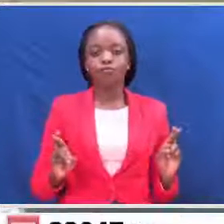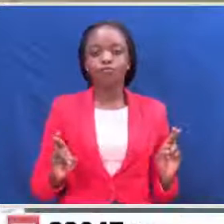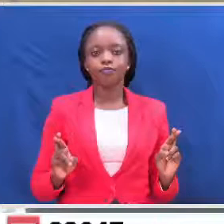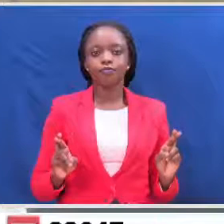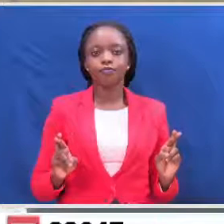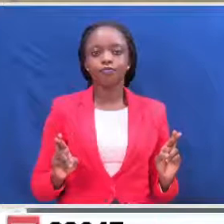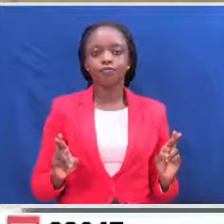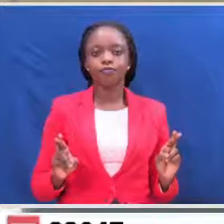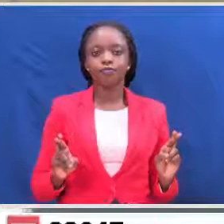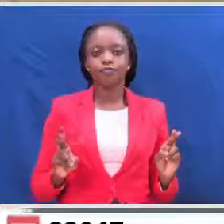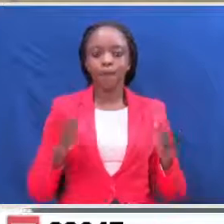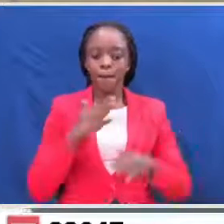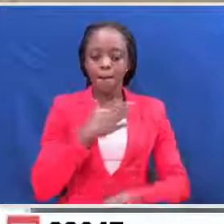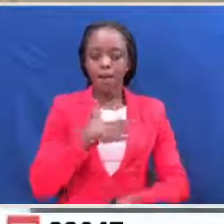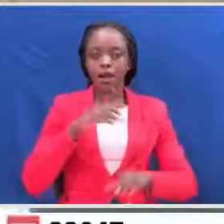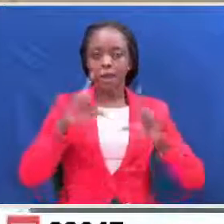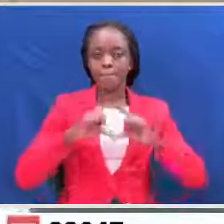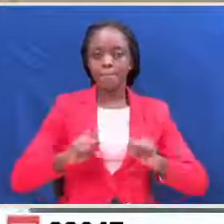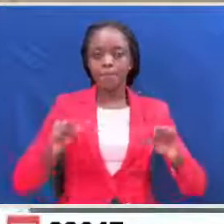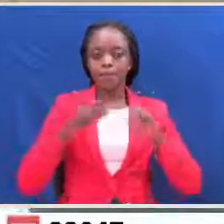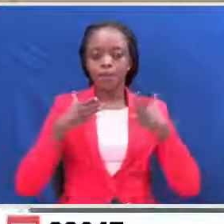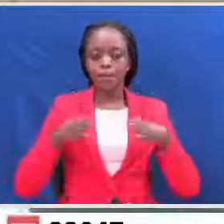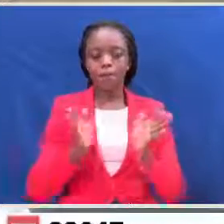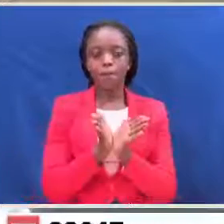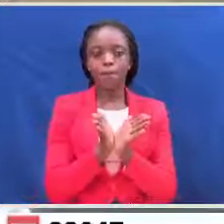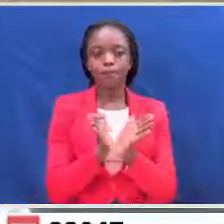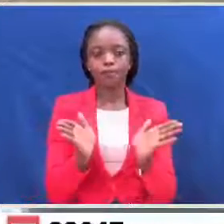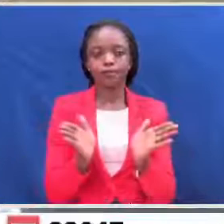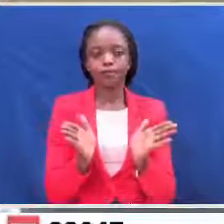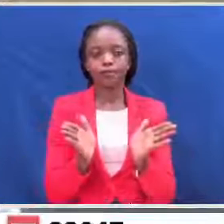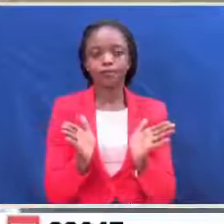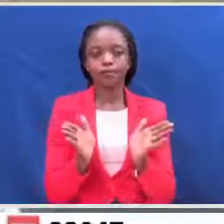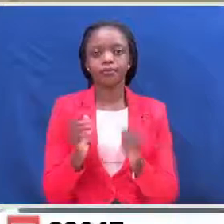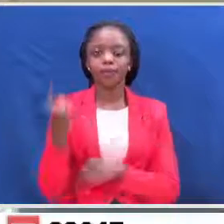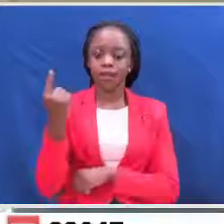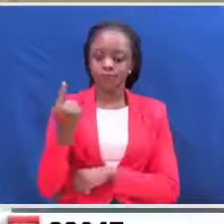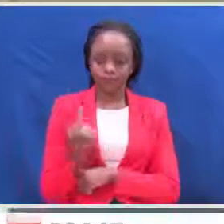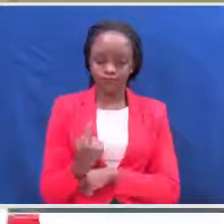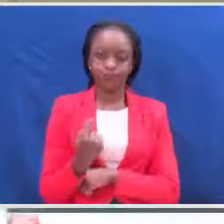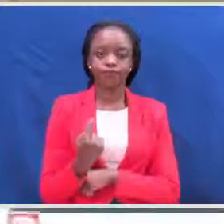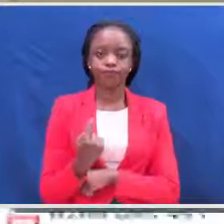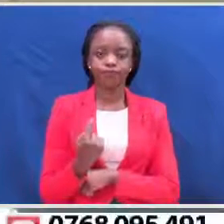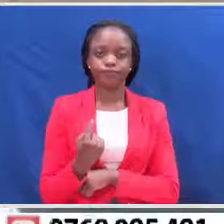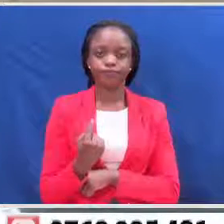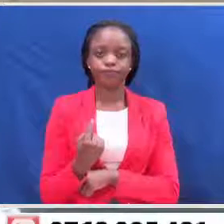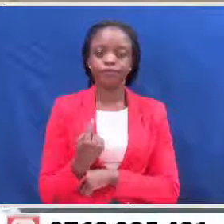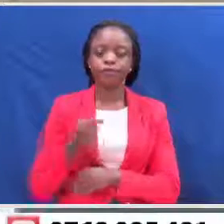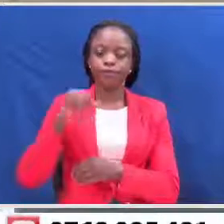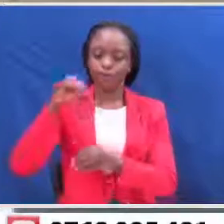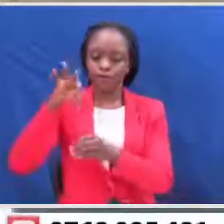Na message yangu kwa watu ya public is that wakuje, wapike